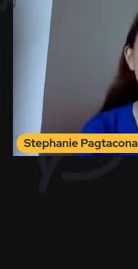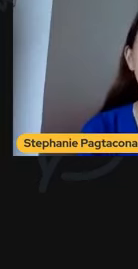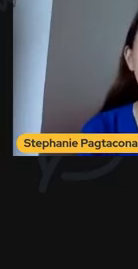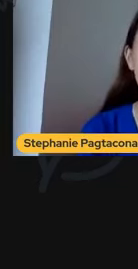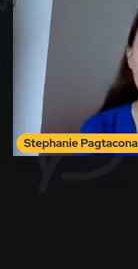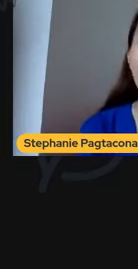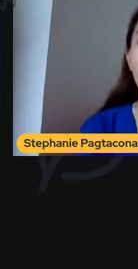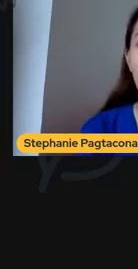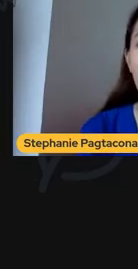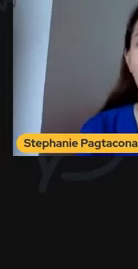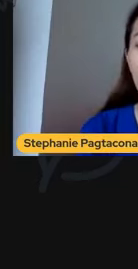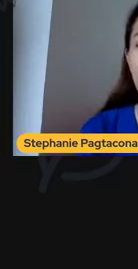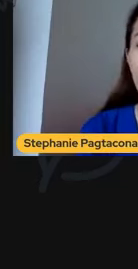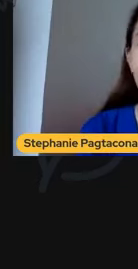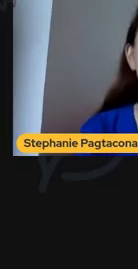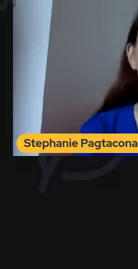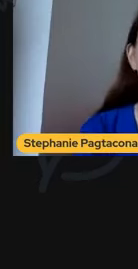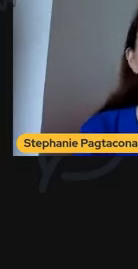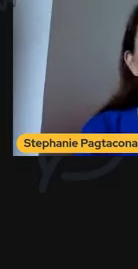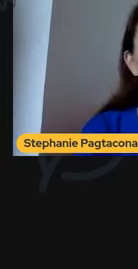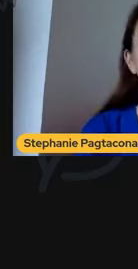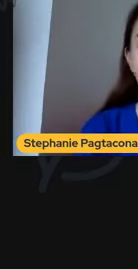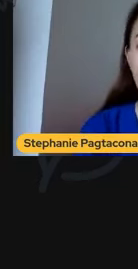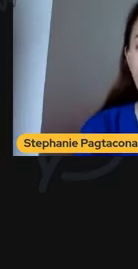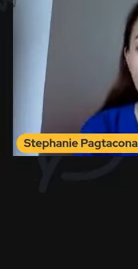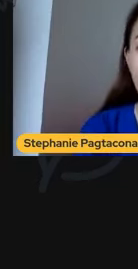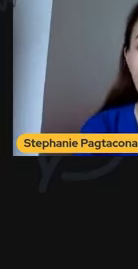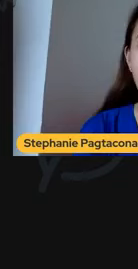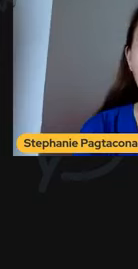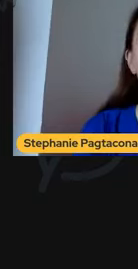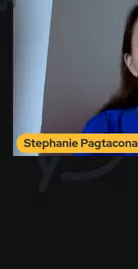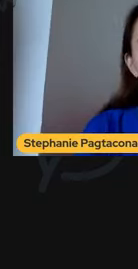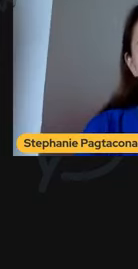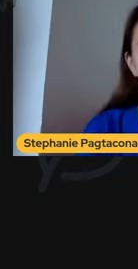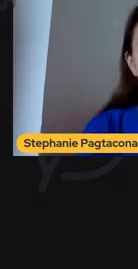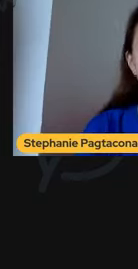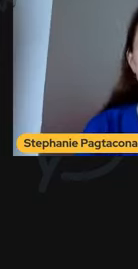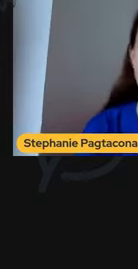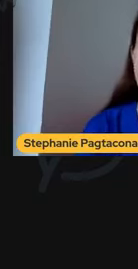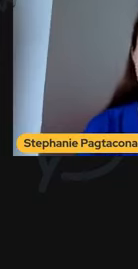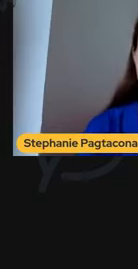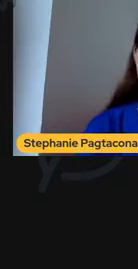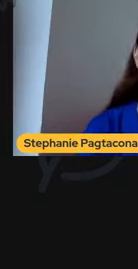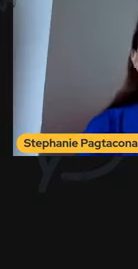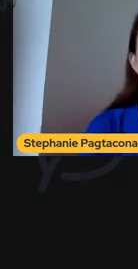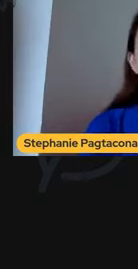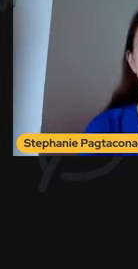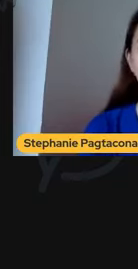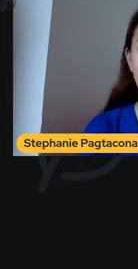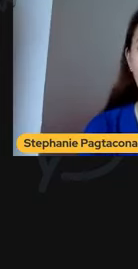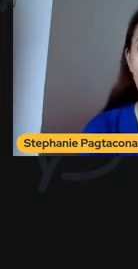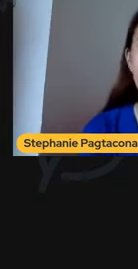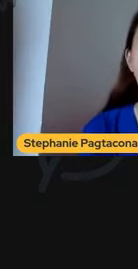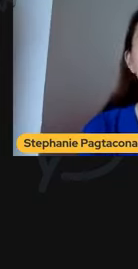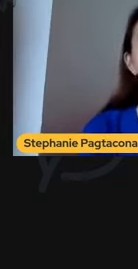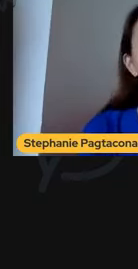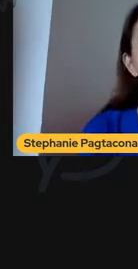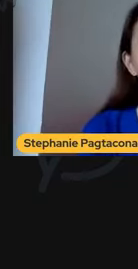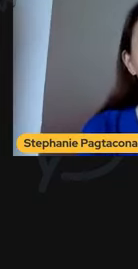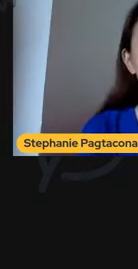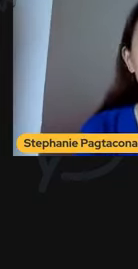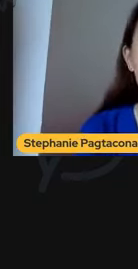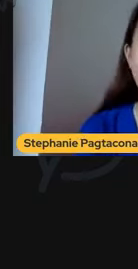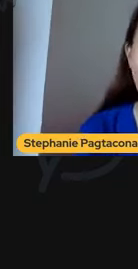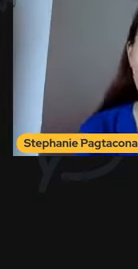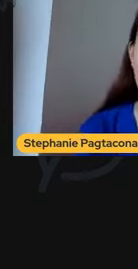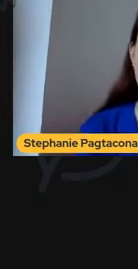the Philippines. They share their stories to help PWDs become accepted in society as individuals and help